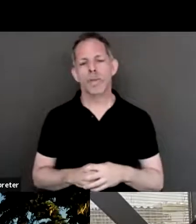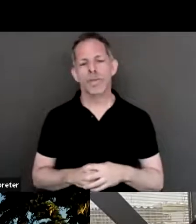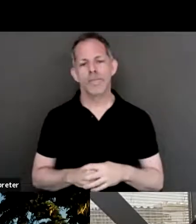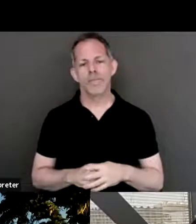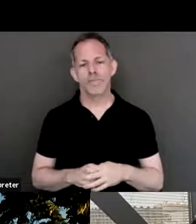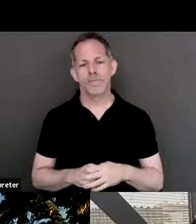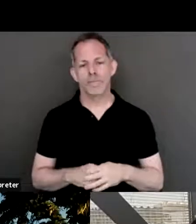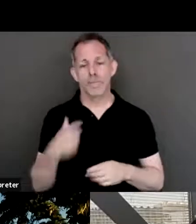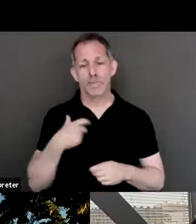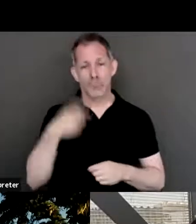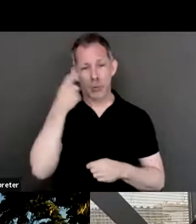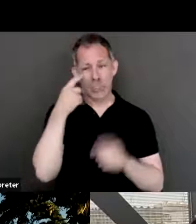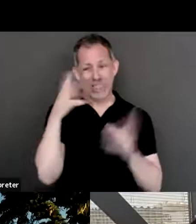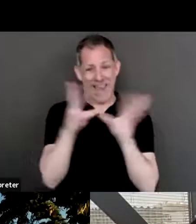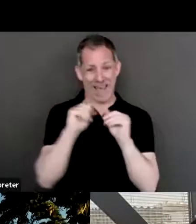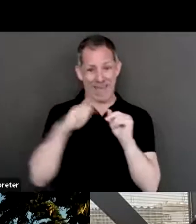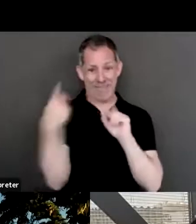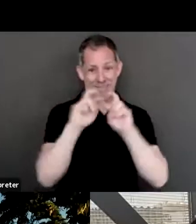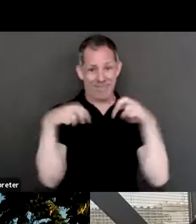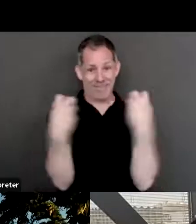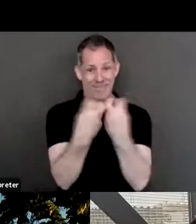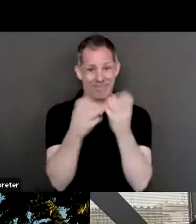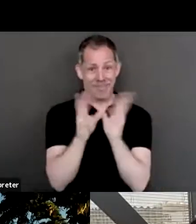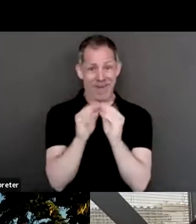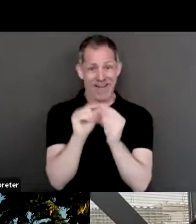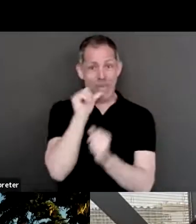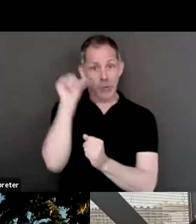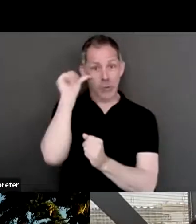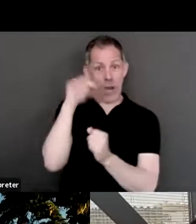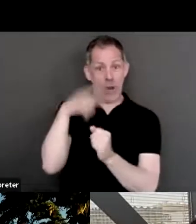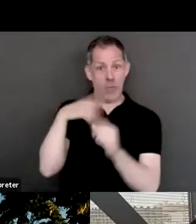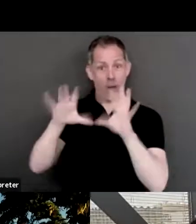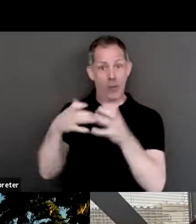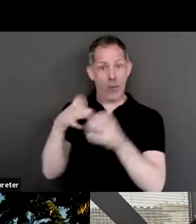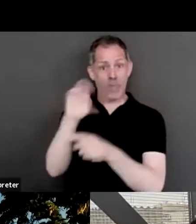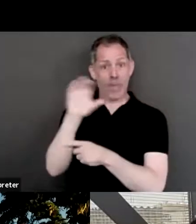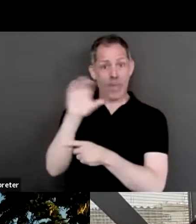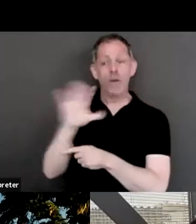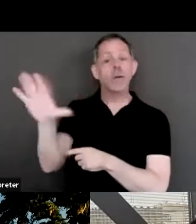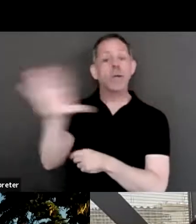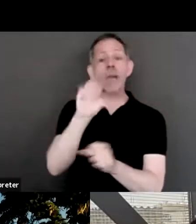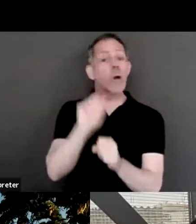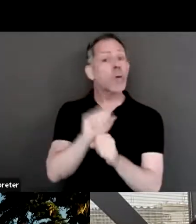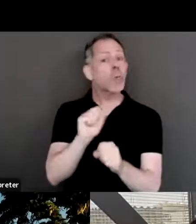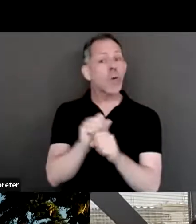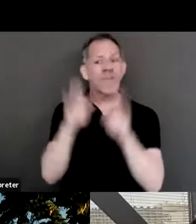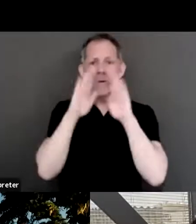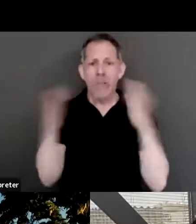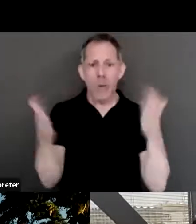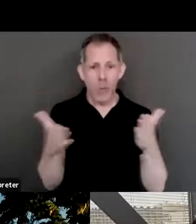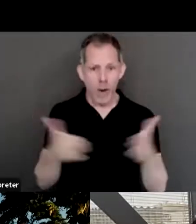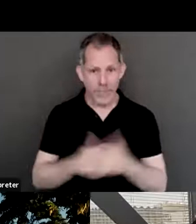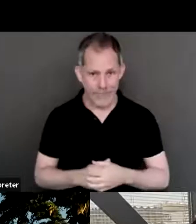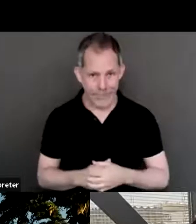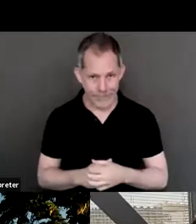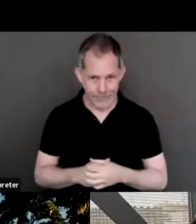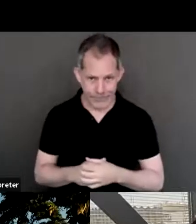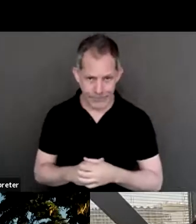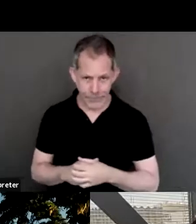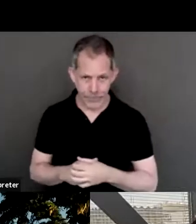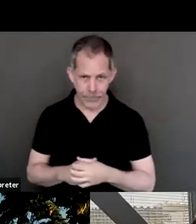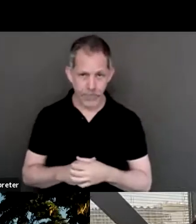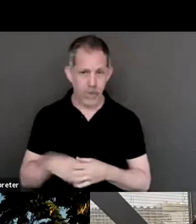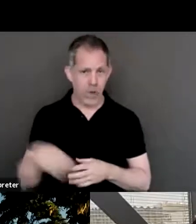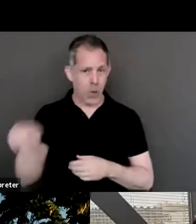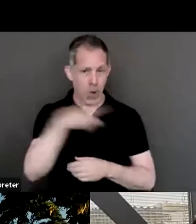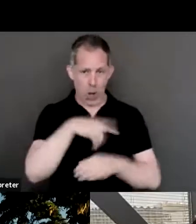group. That group's work is really focused on getting all of us coalesced around goals and objectives, which is how we respond to